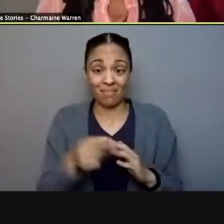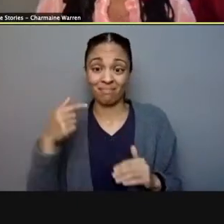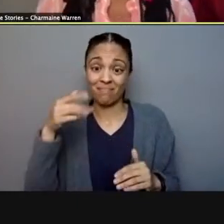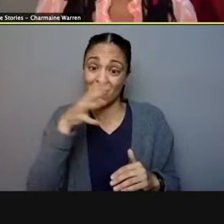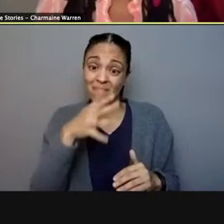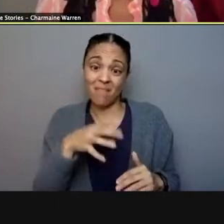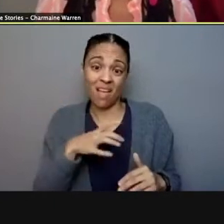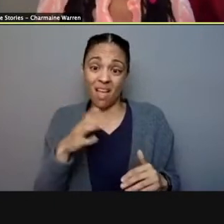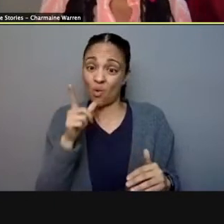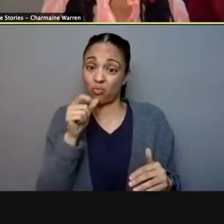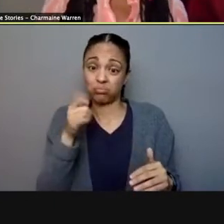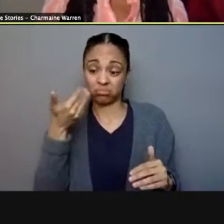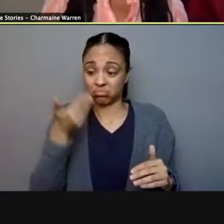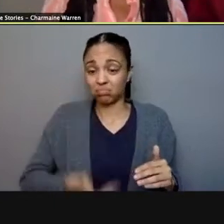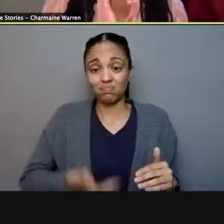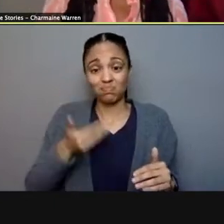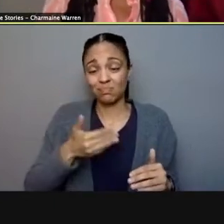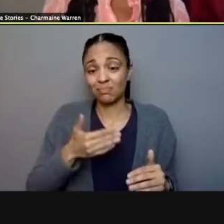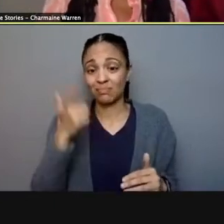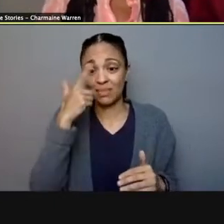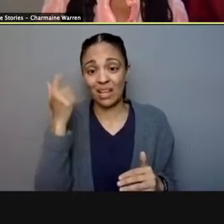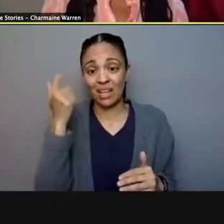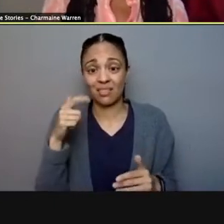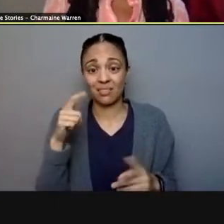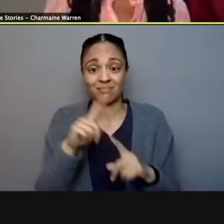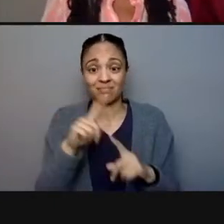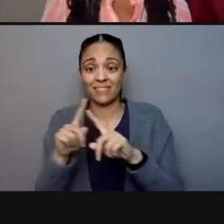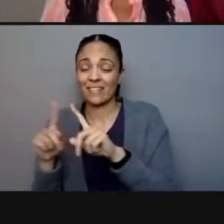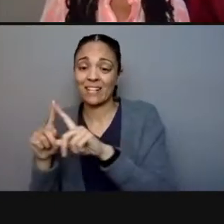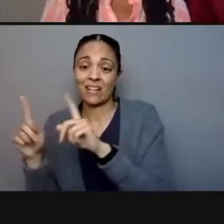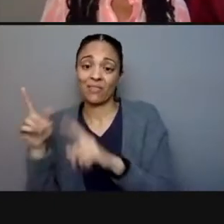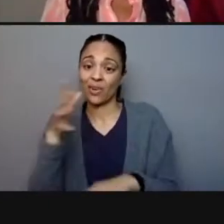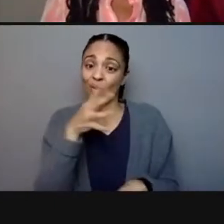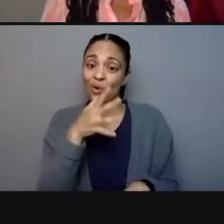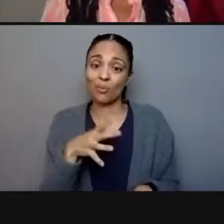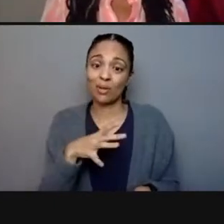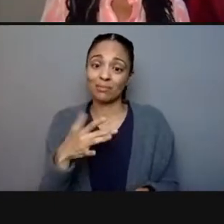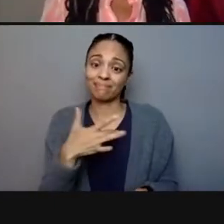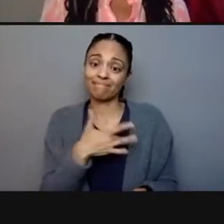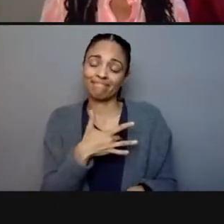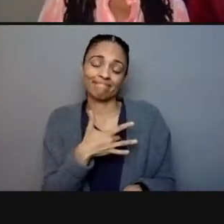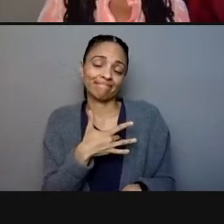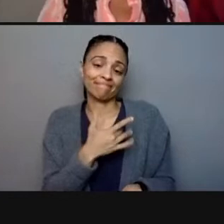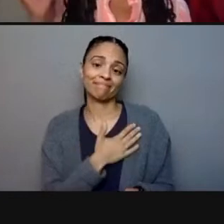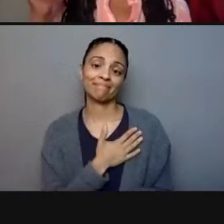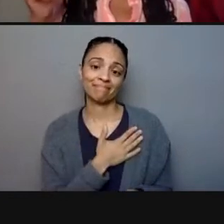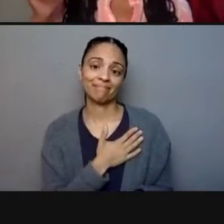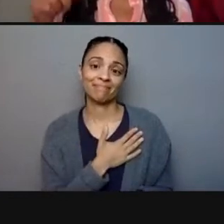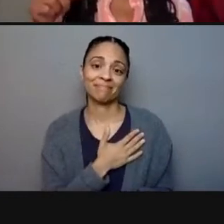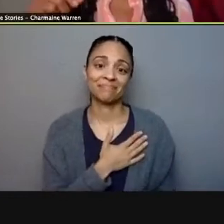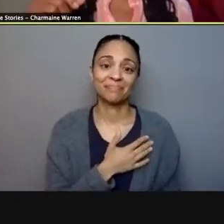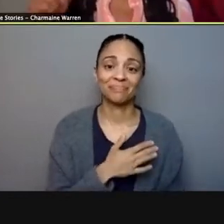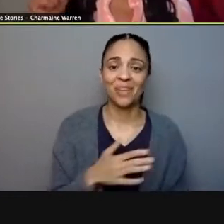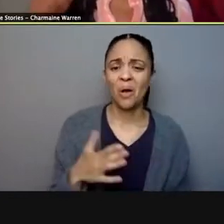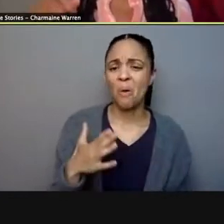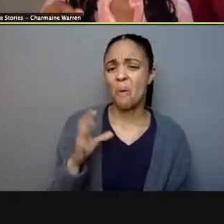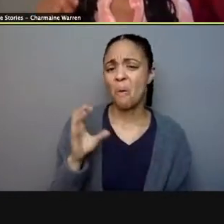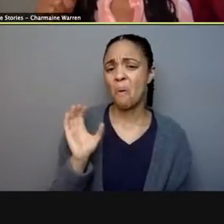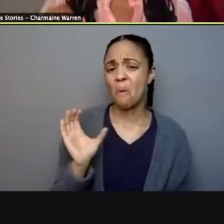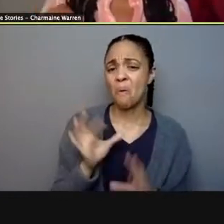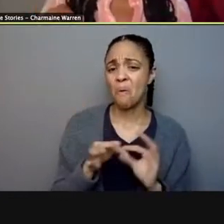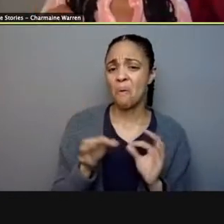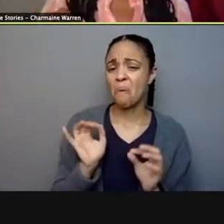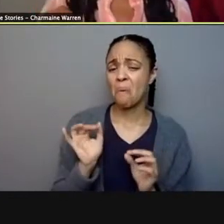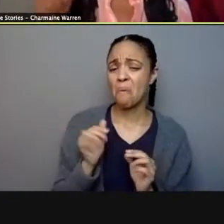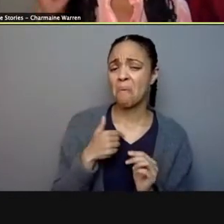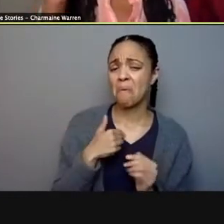my heart so full. Thank you, Ephraim. For real. For real. We have to find out the name of the